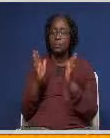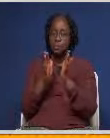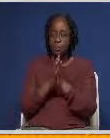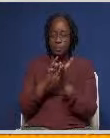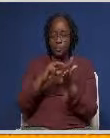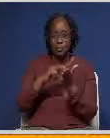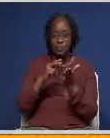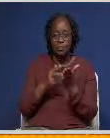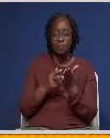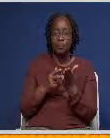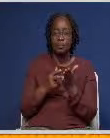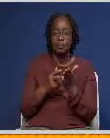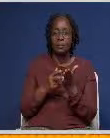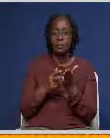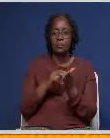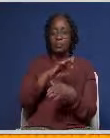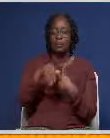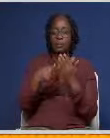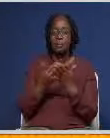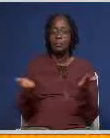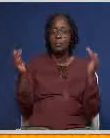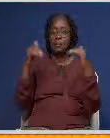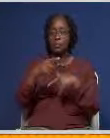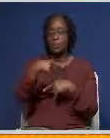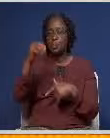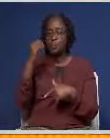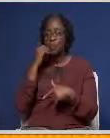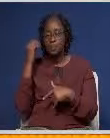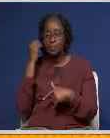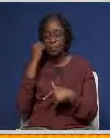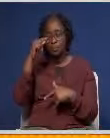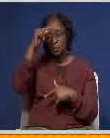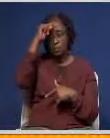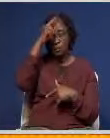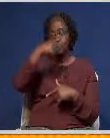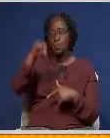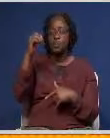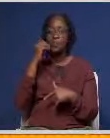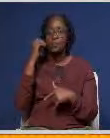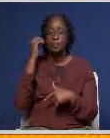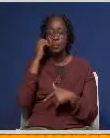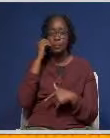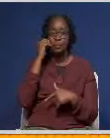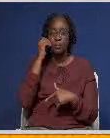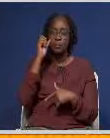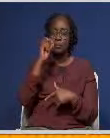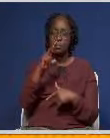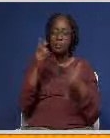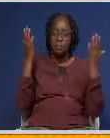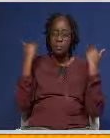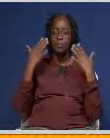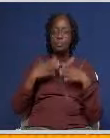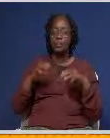And if it means the entire assembly going home and the governor going home, so that the people of